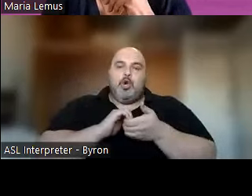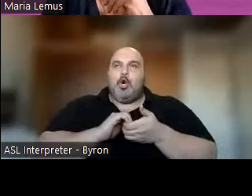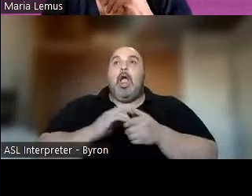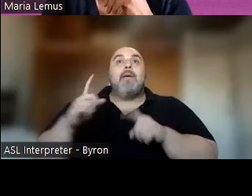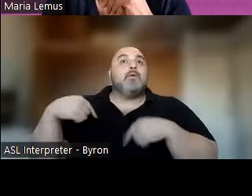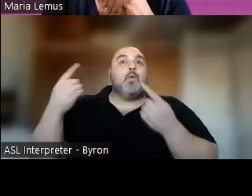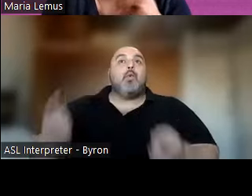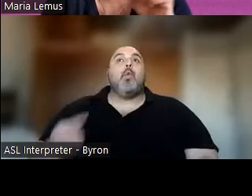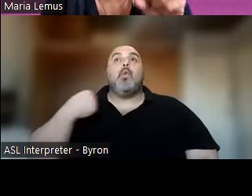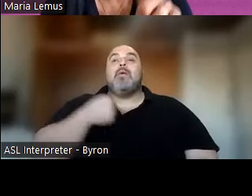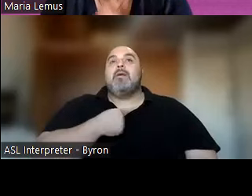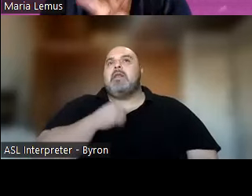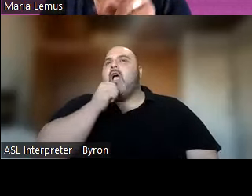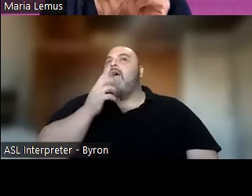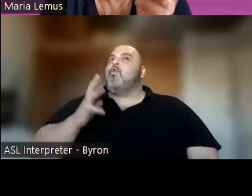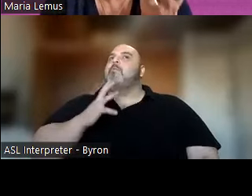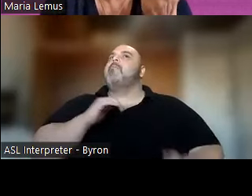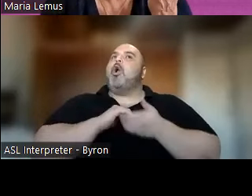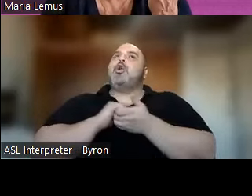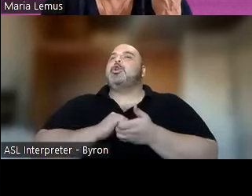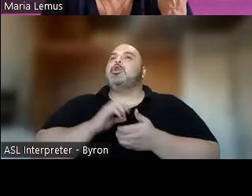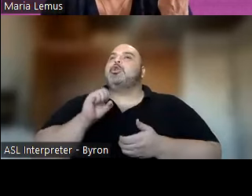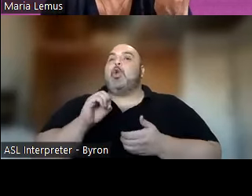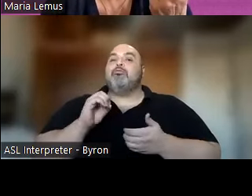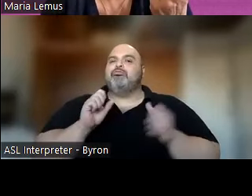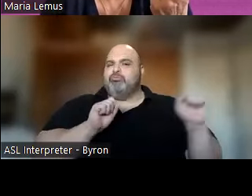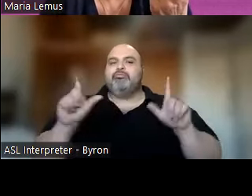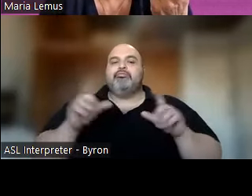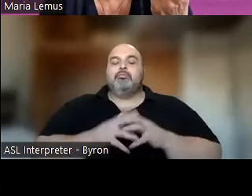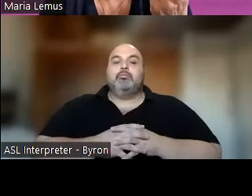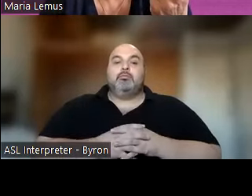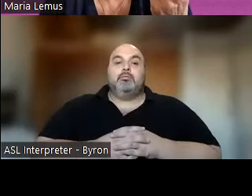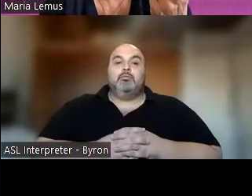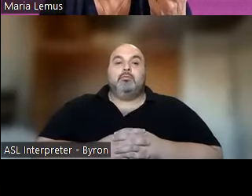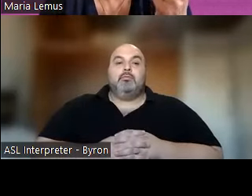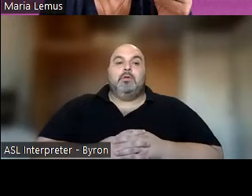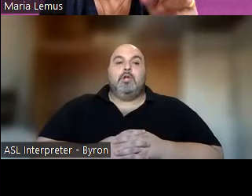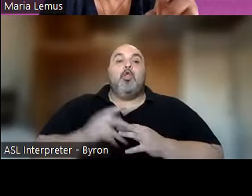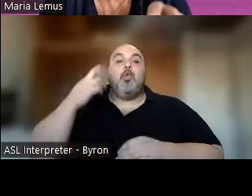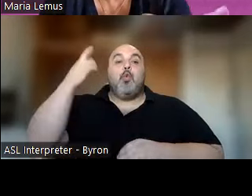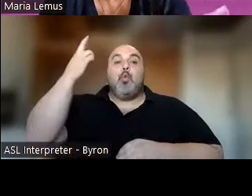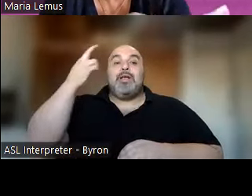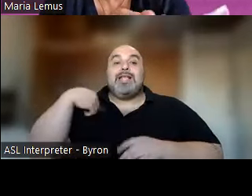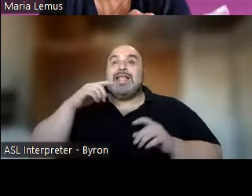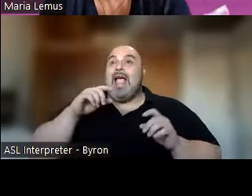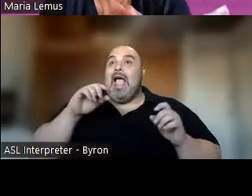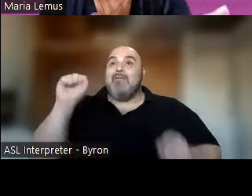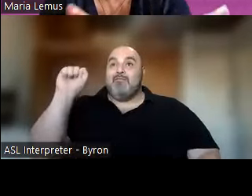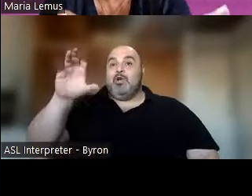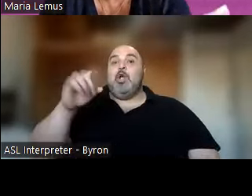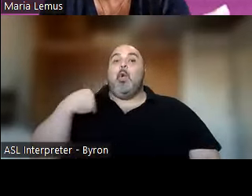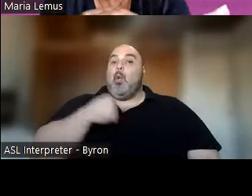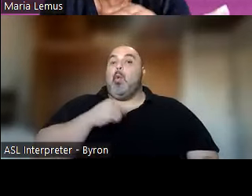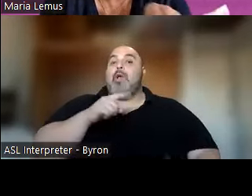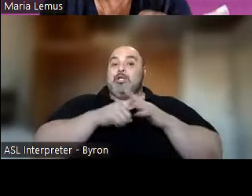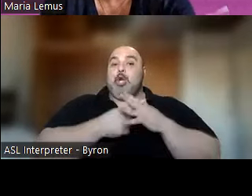been informal partners. So if you'll go to the next slide. The reason I bring this up is because as we start looking